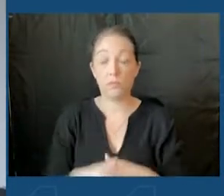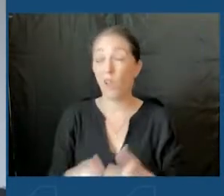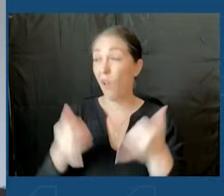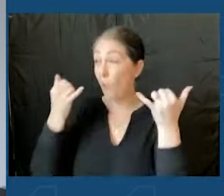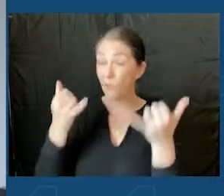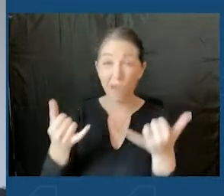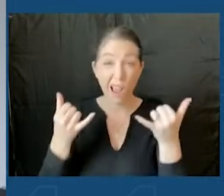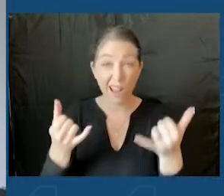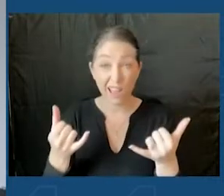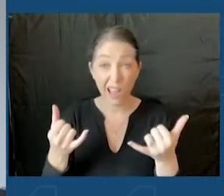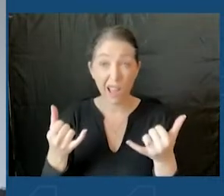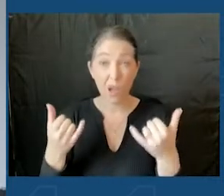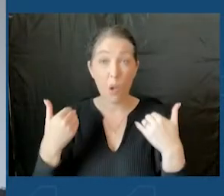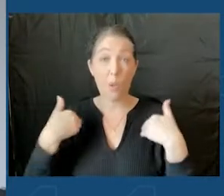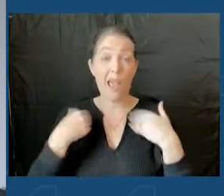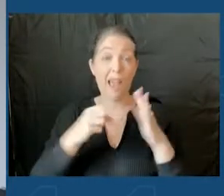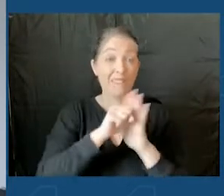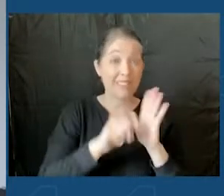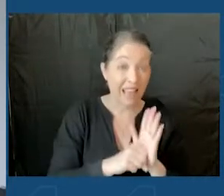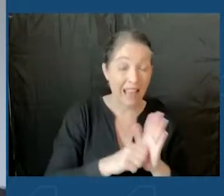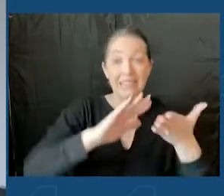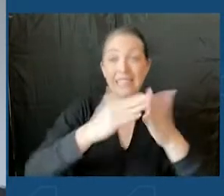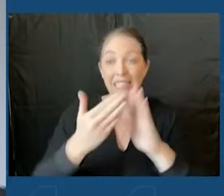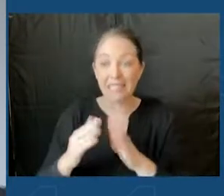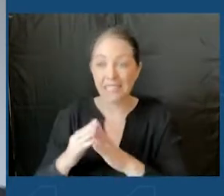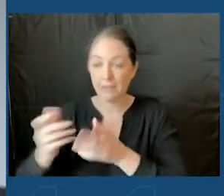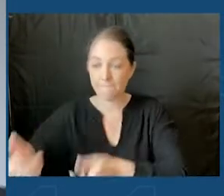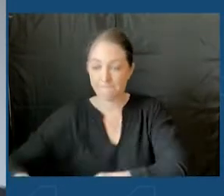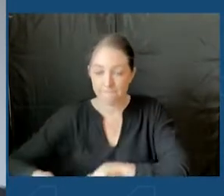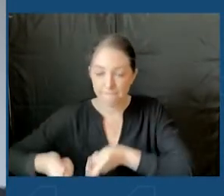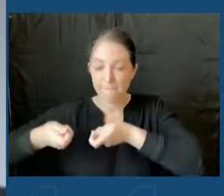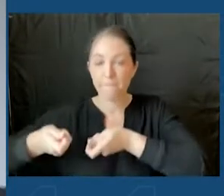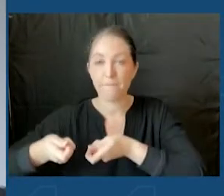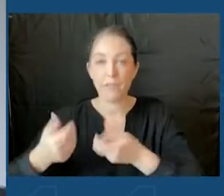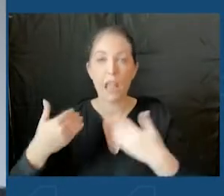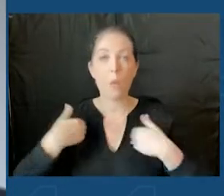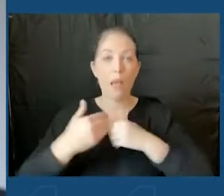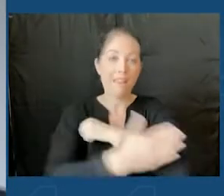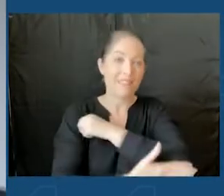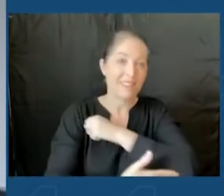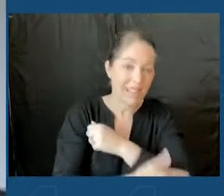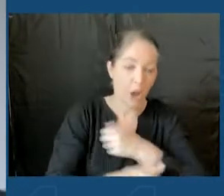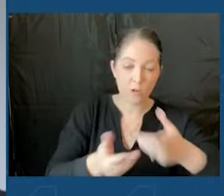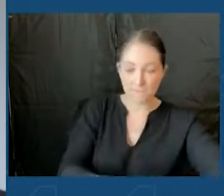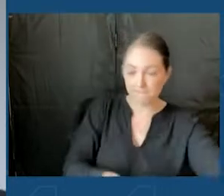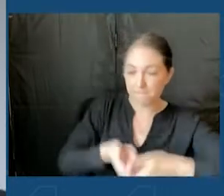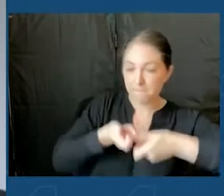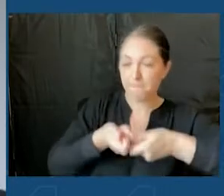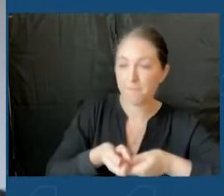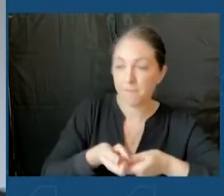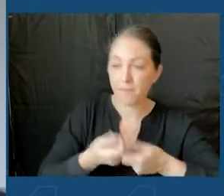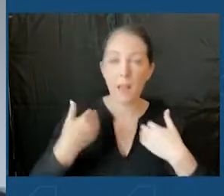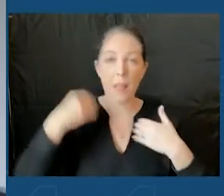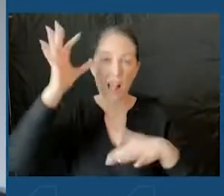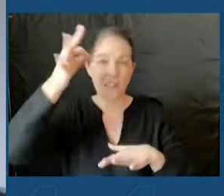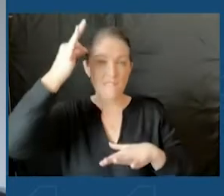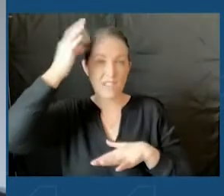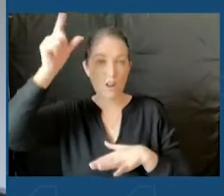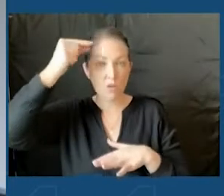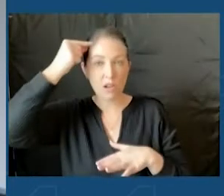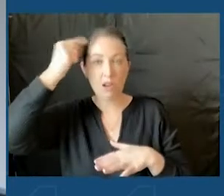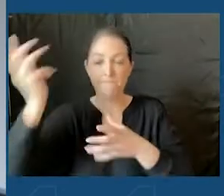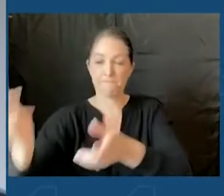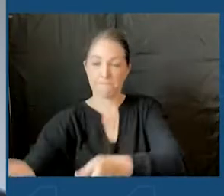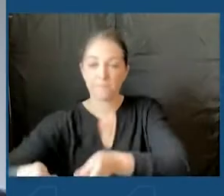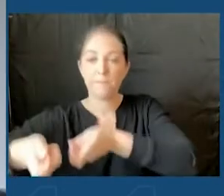state, the city, picking up a corner. We've got the county picking up a corner. We've got the federal government picking up